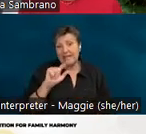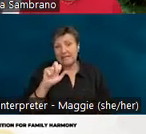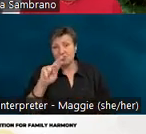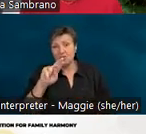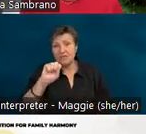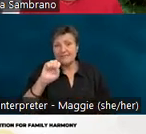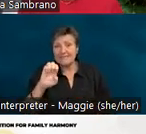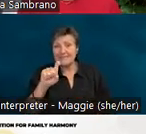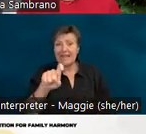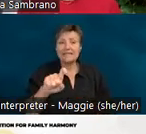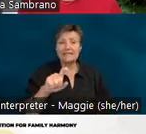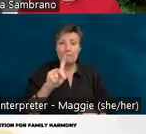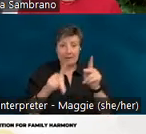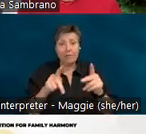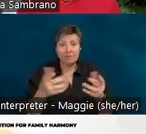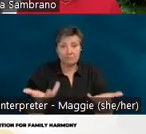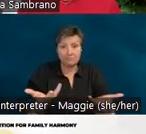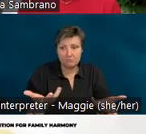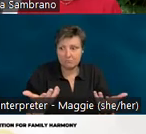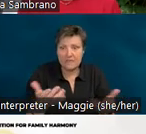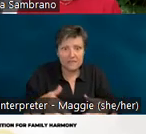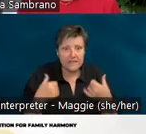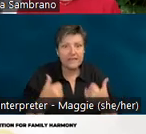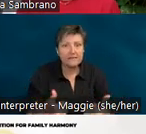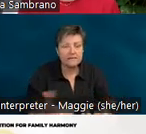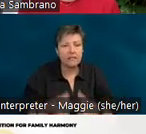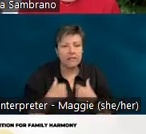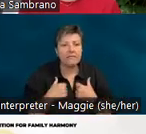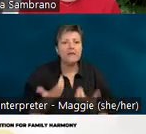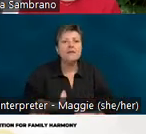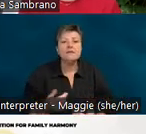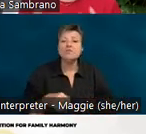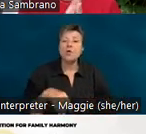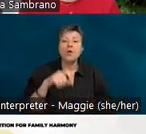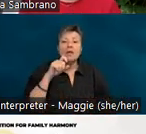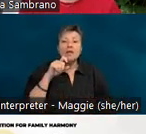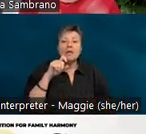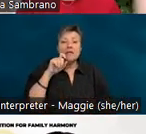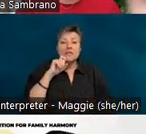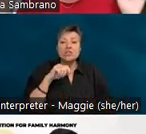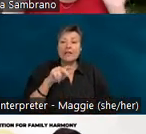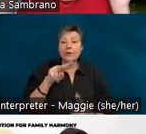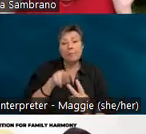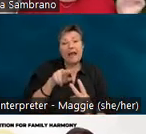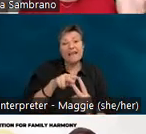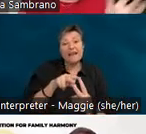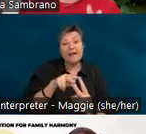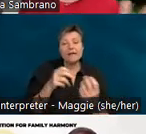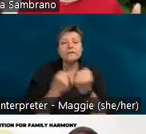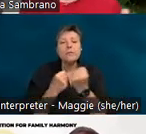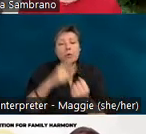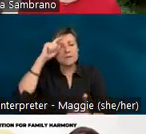is commonly used as a marker for interpreting gender. And gender binary reinforces the belief that gender must correspond to those two